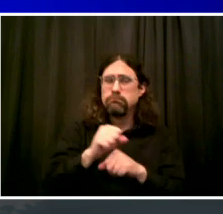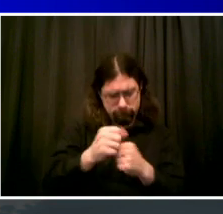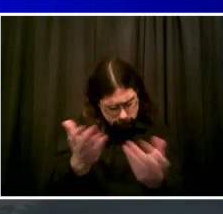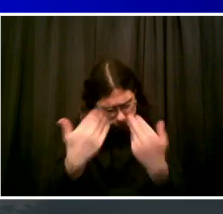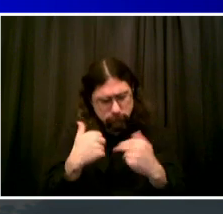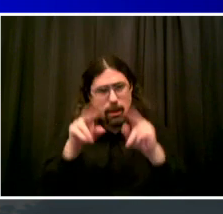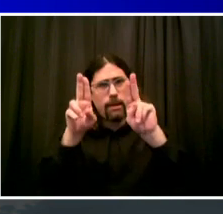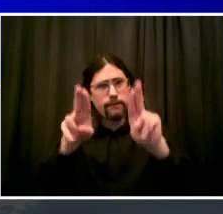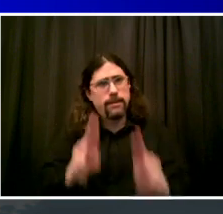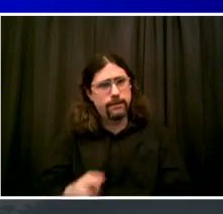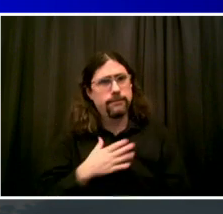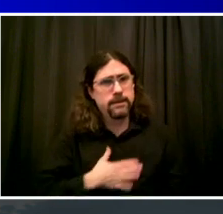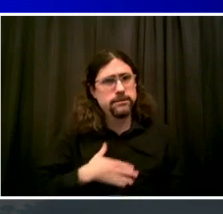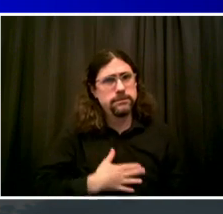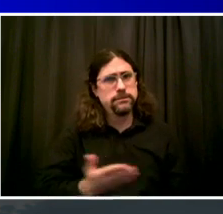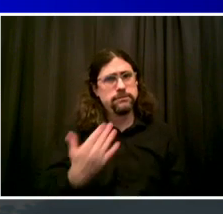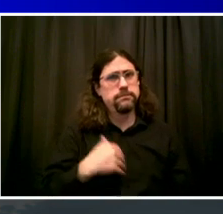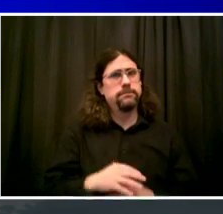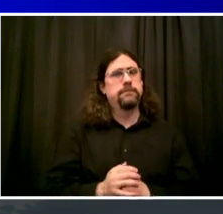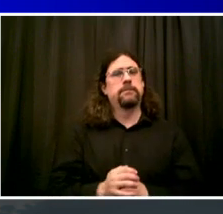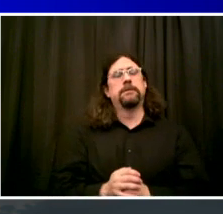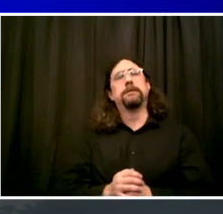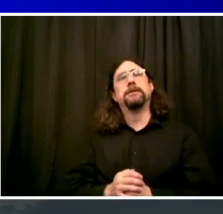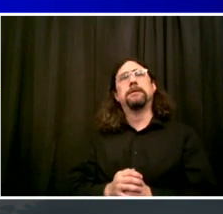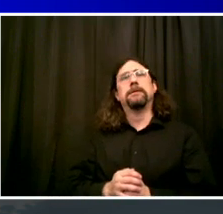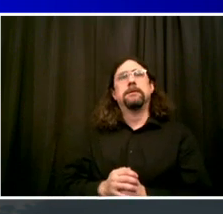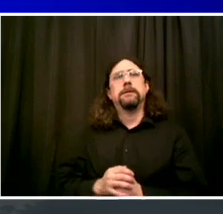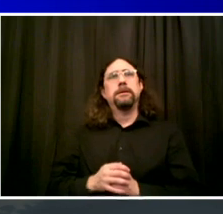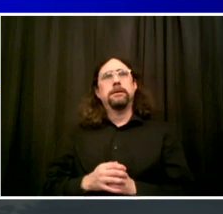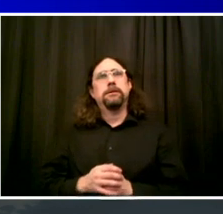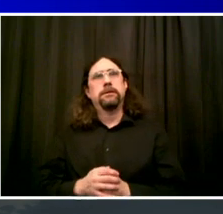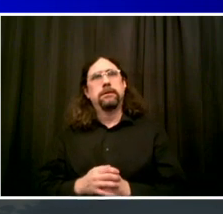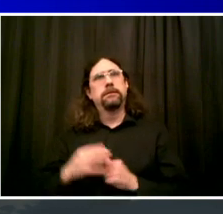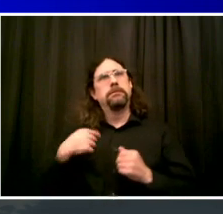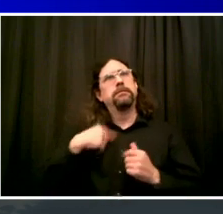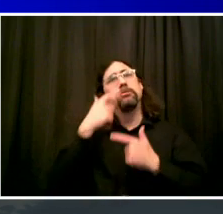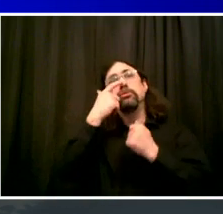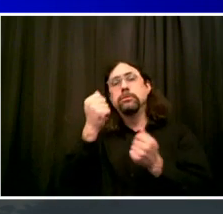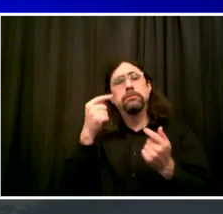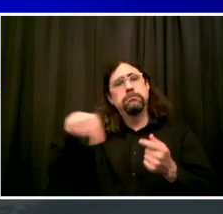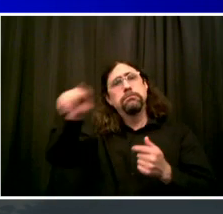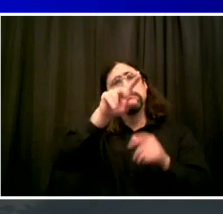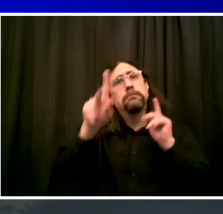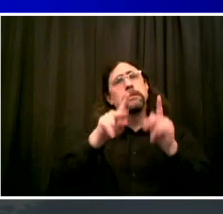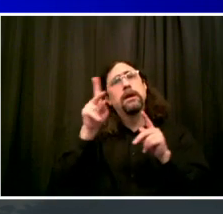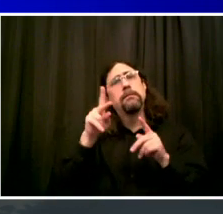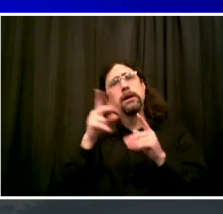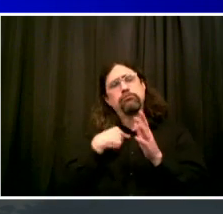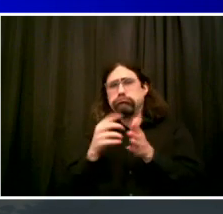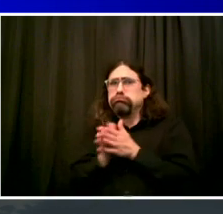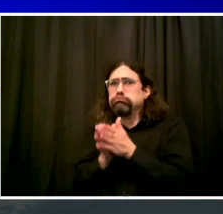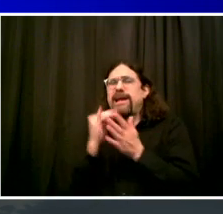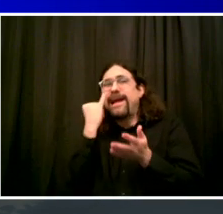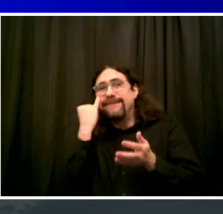range. So we want people with public health background to apply, and apply right away at